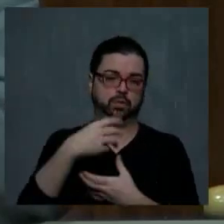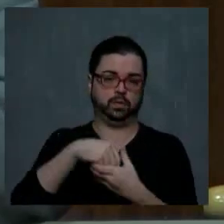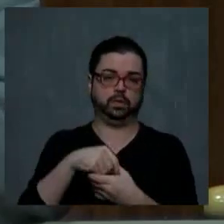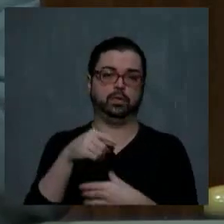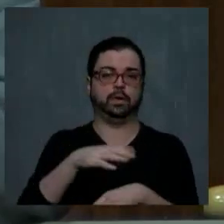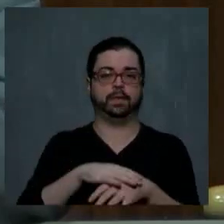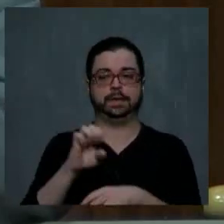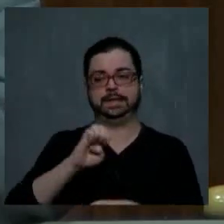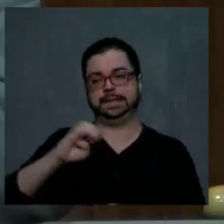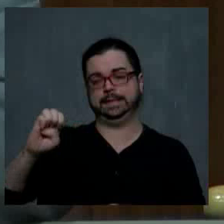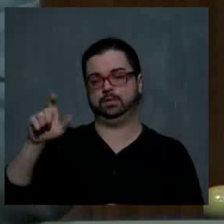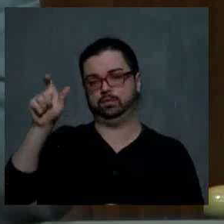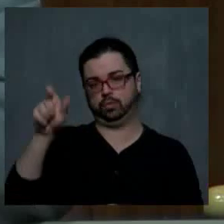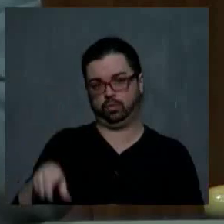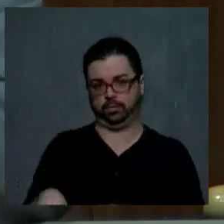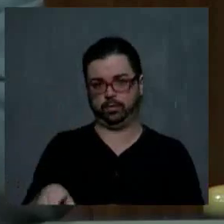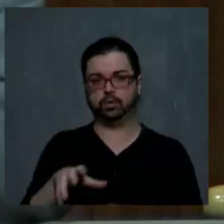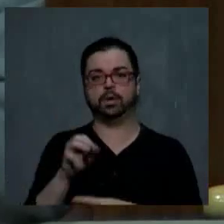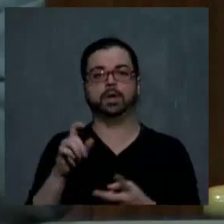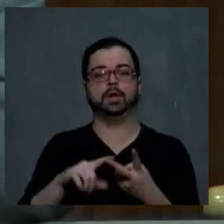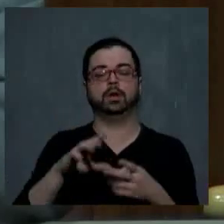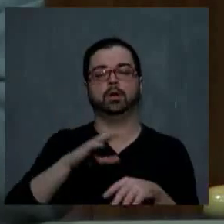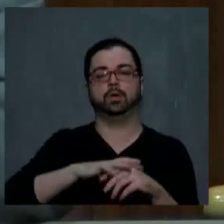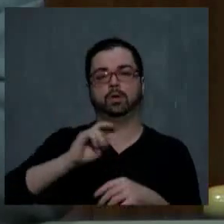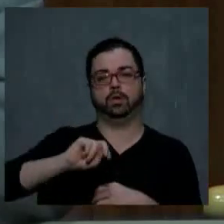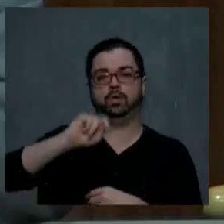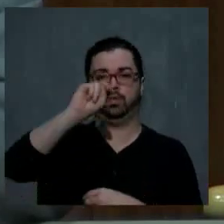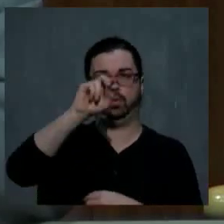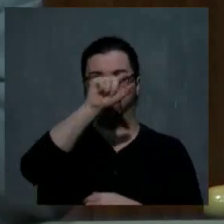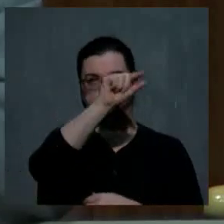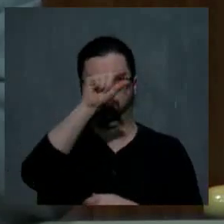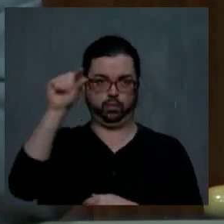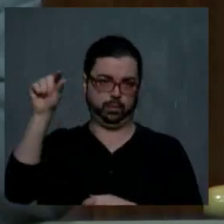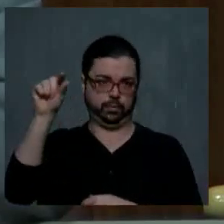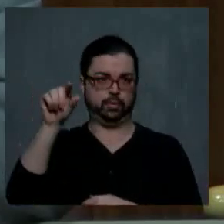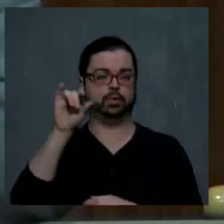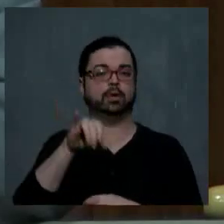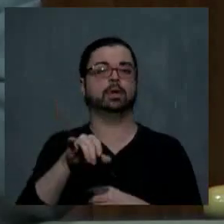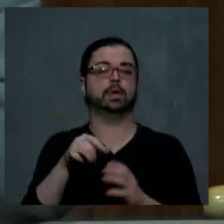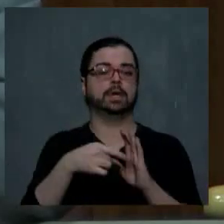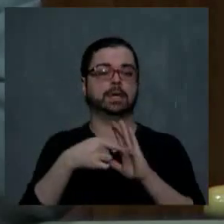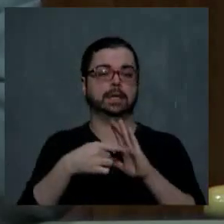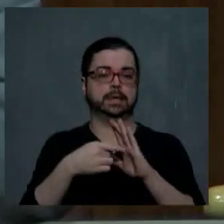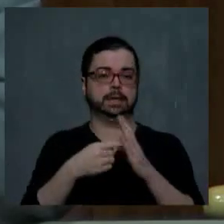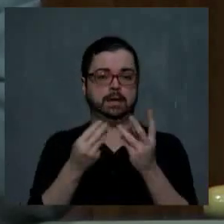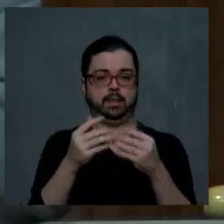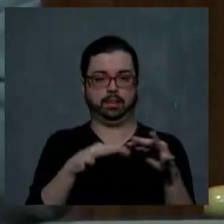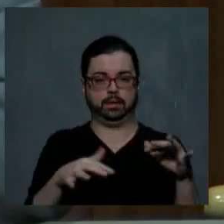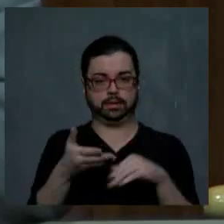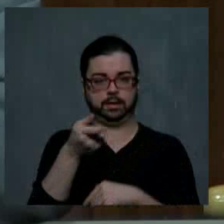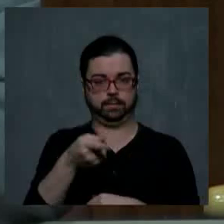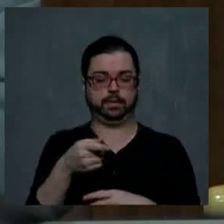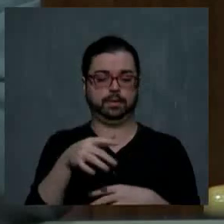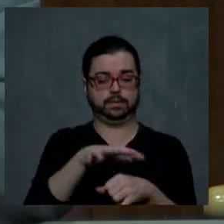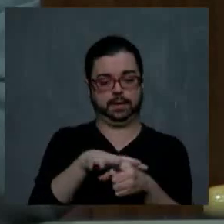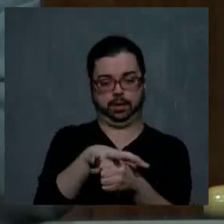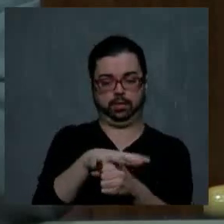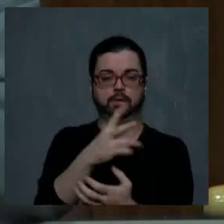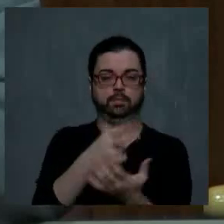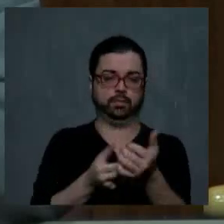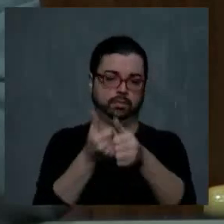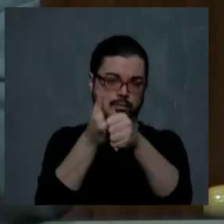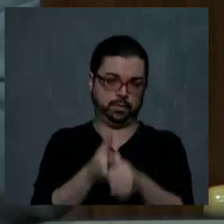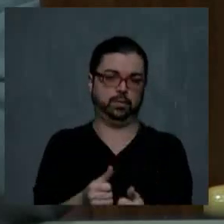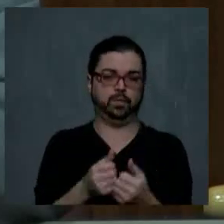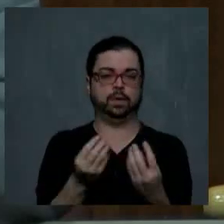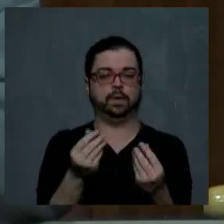paved parking area and along the northern perimeter. The indicated landscape in these areas comply with both the landscape ordinance and the buffer